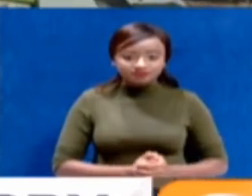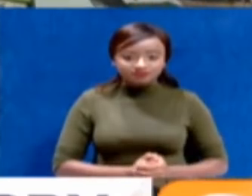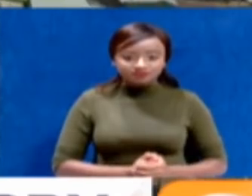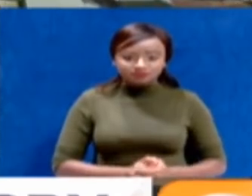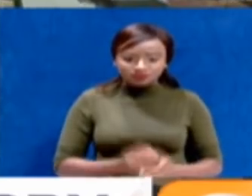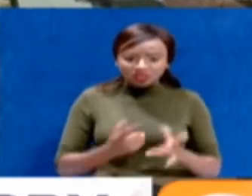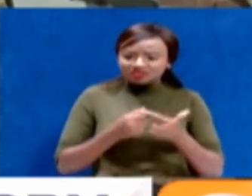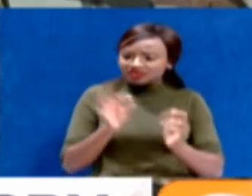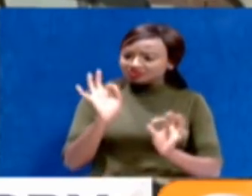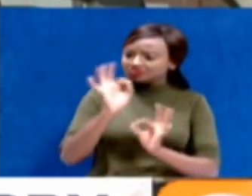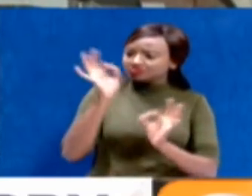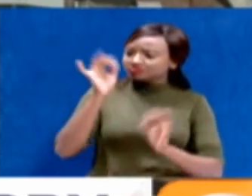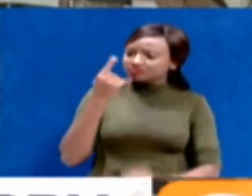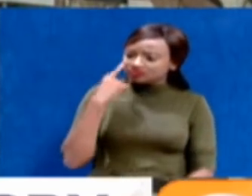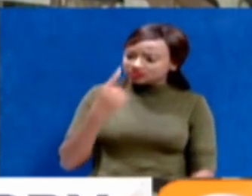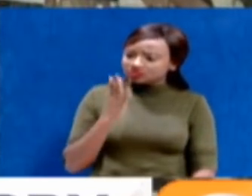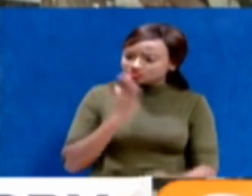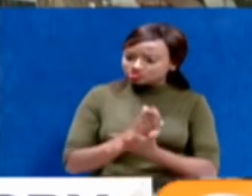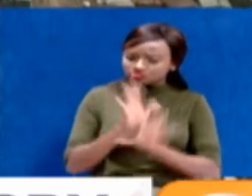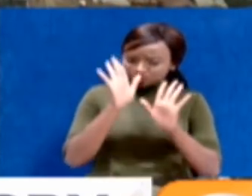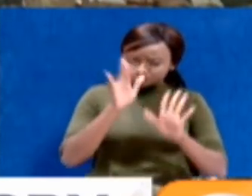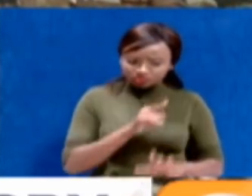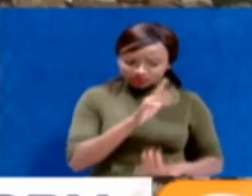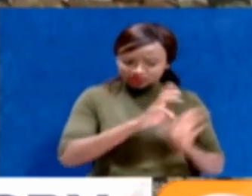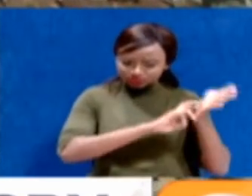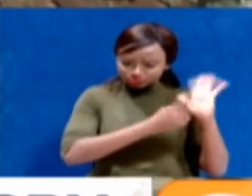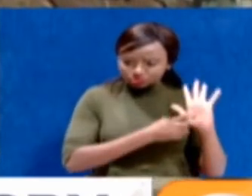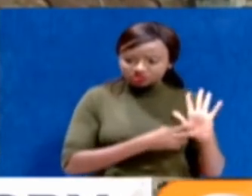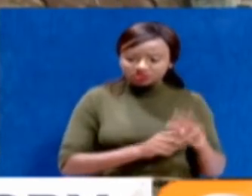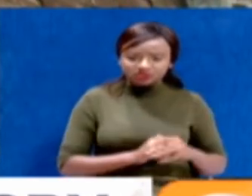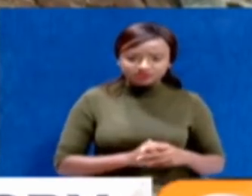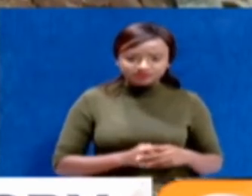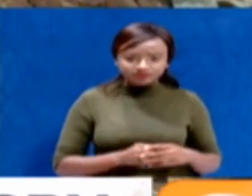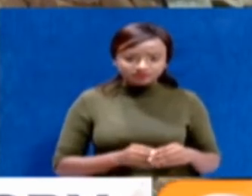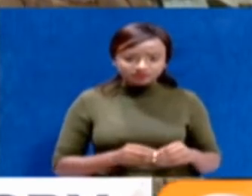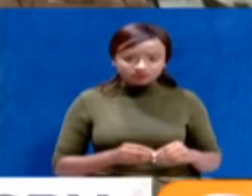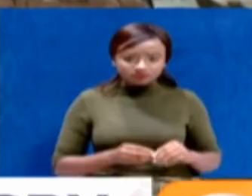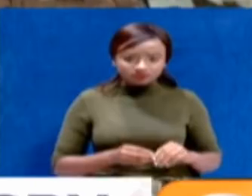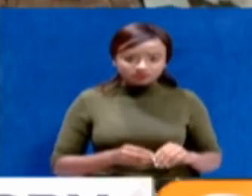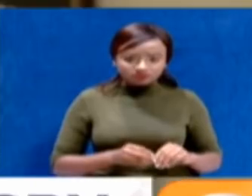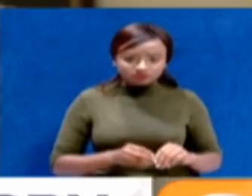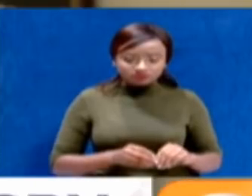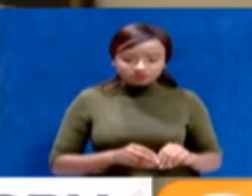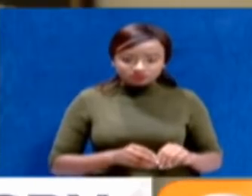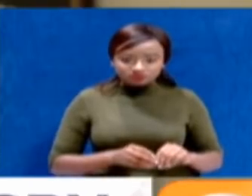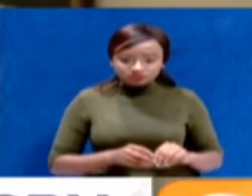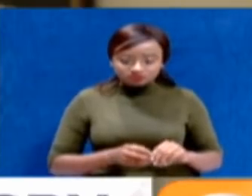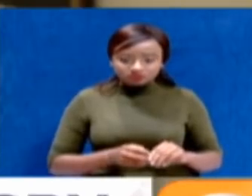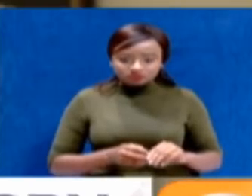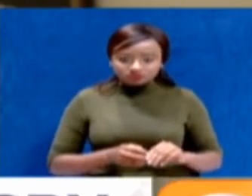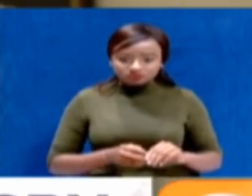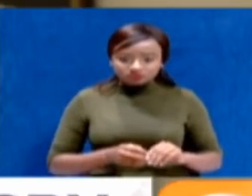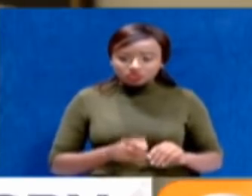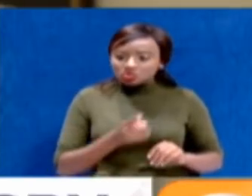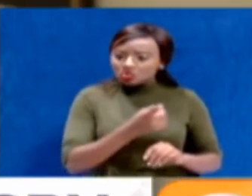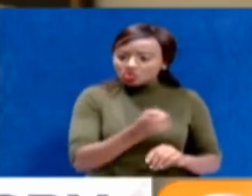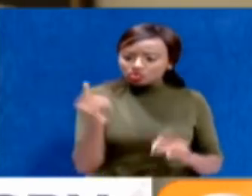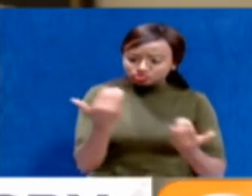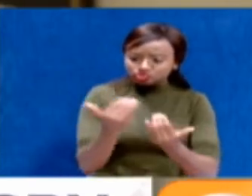He managed to identify the potential of setting up the bus project. That the one thing they were all missing was